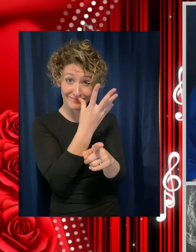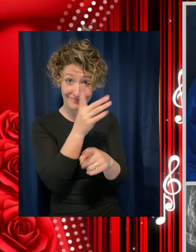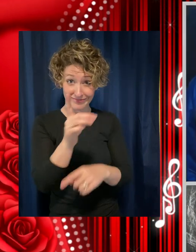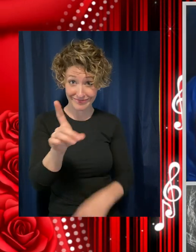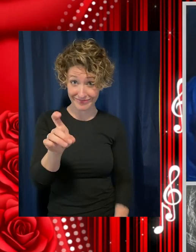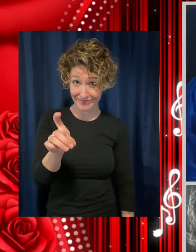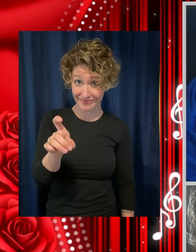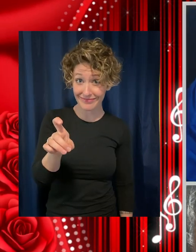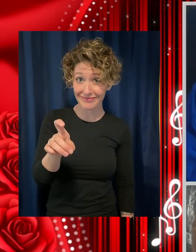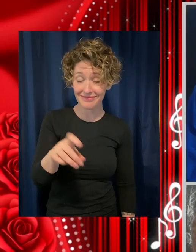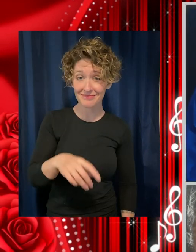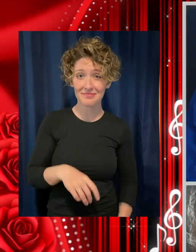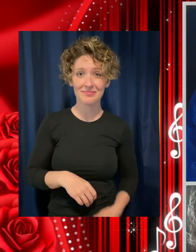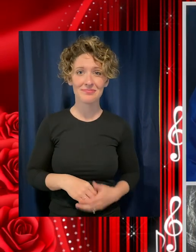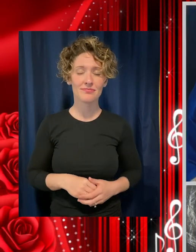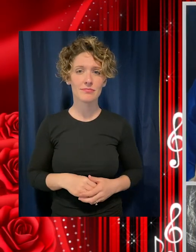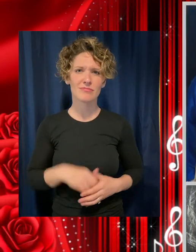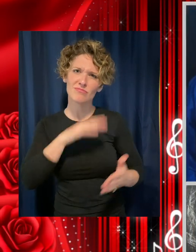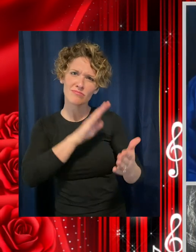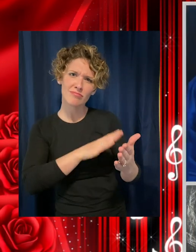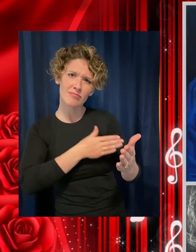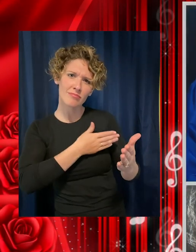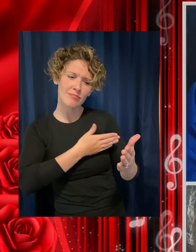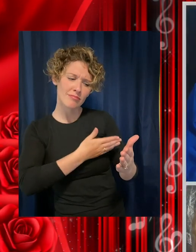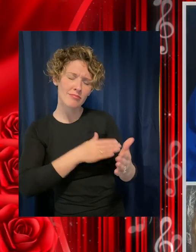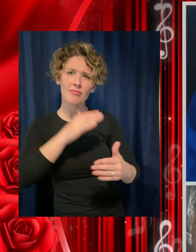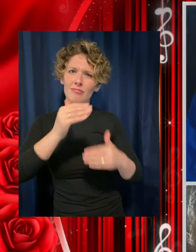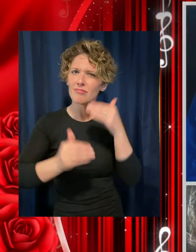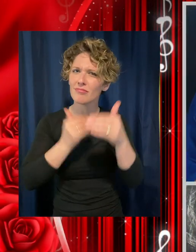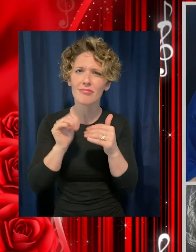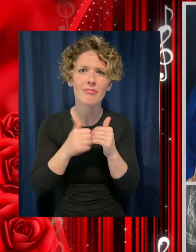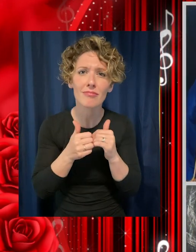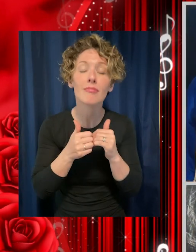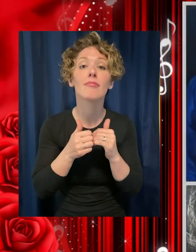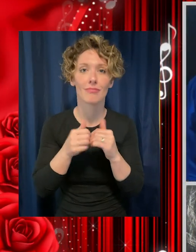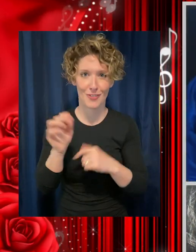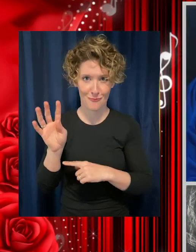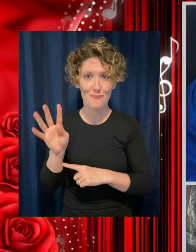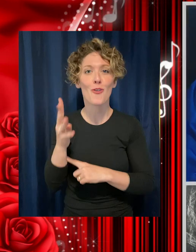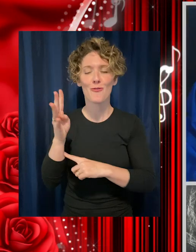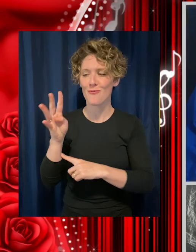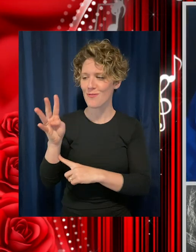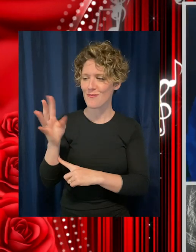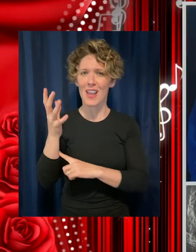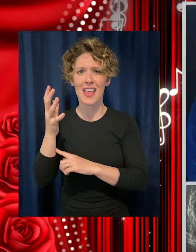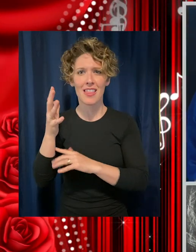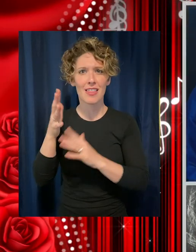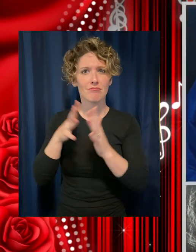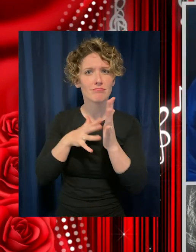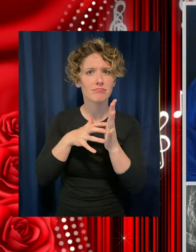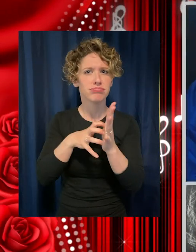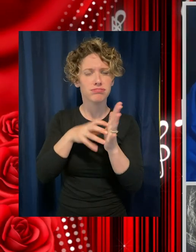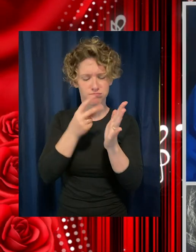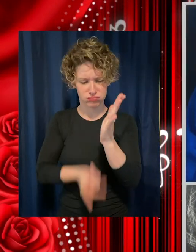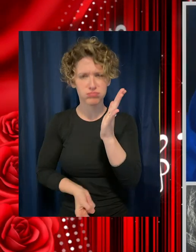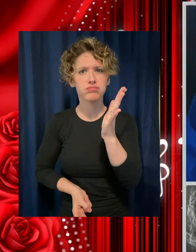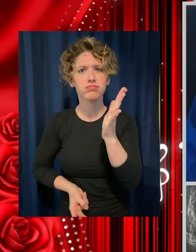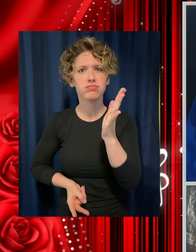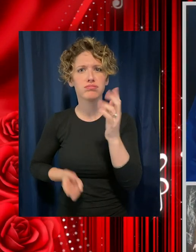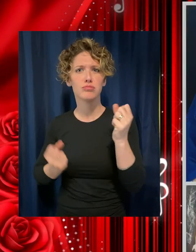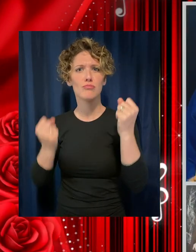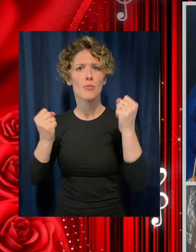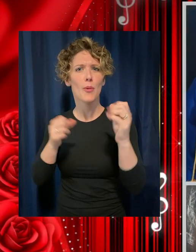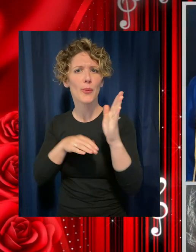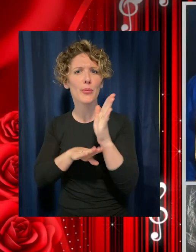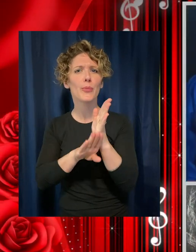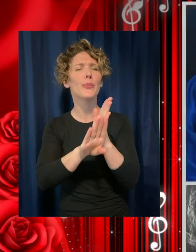It goes like this: the fourth, the fifth, the minor fall, the major lift,